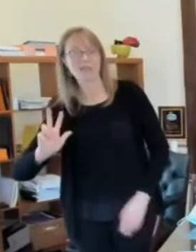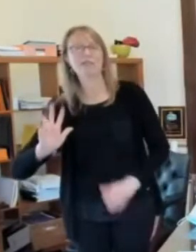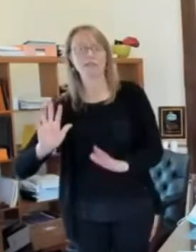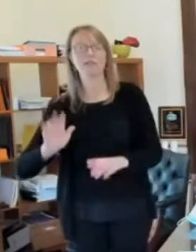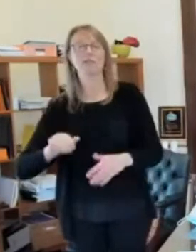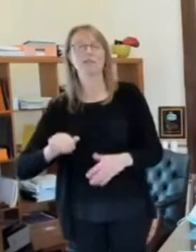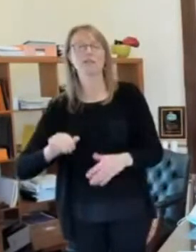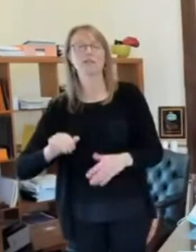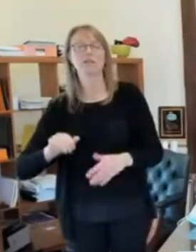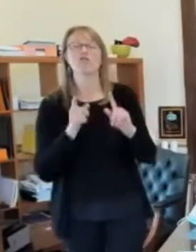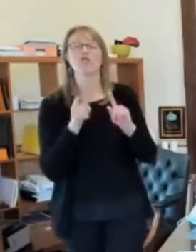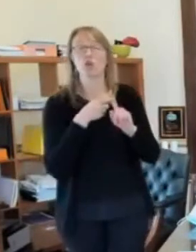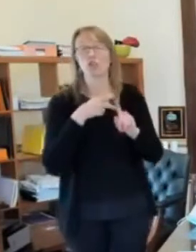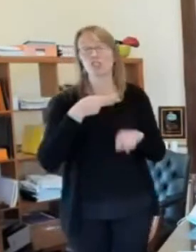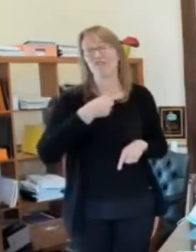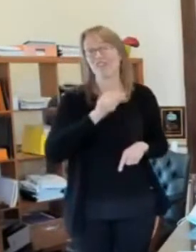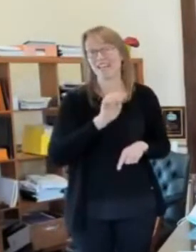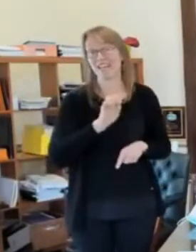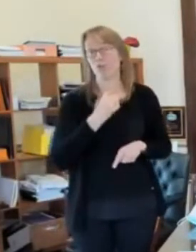workers,